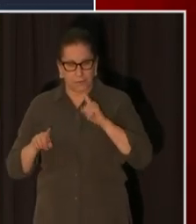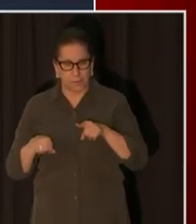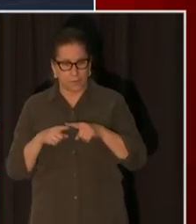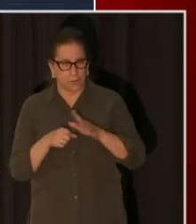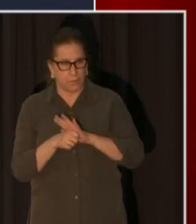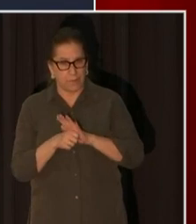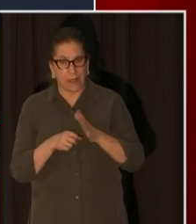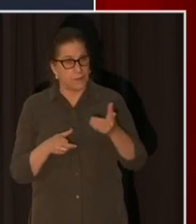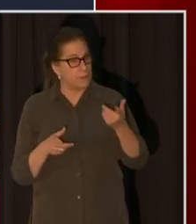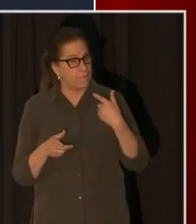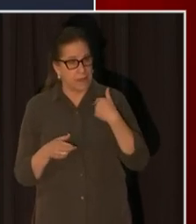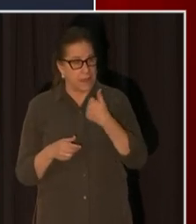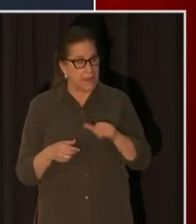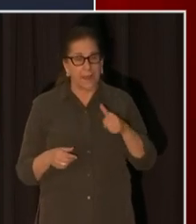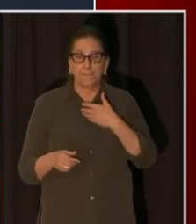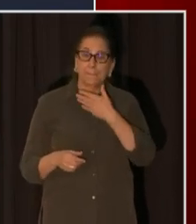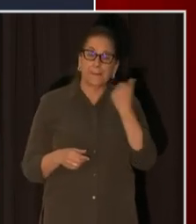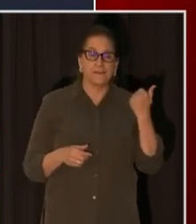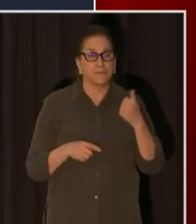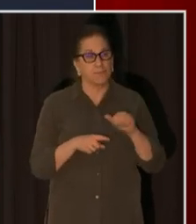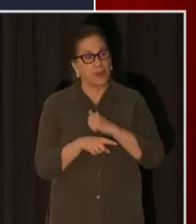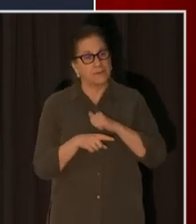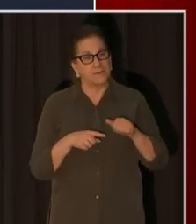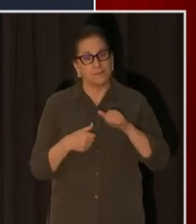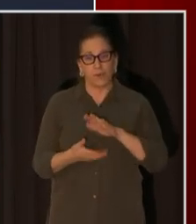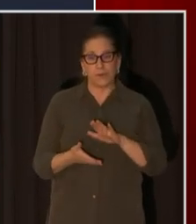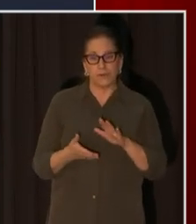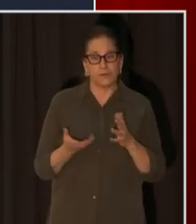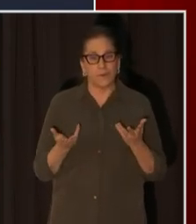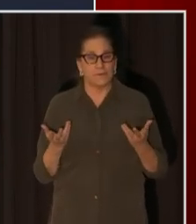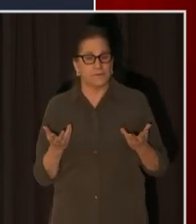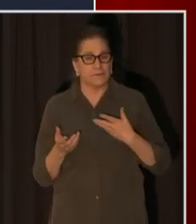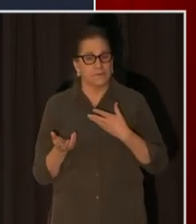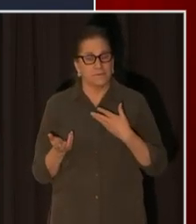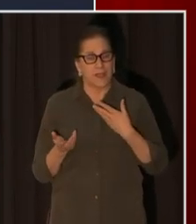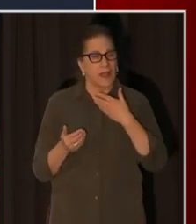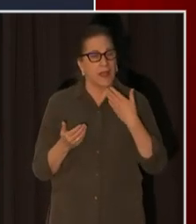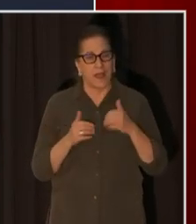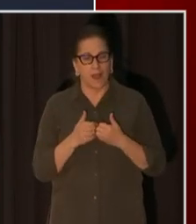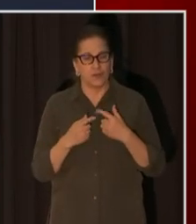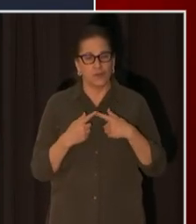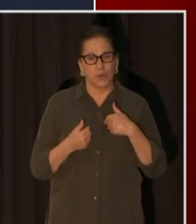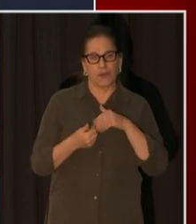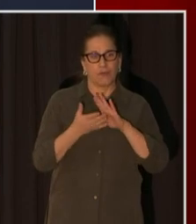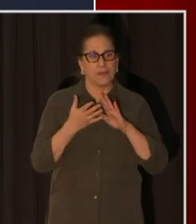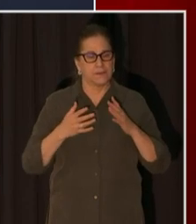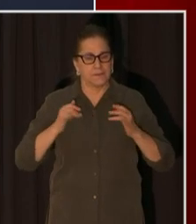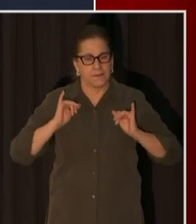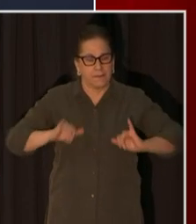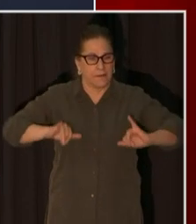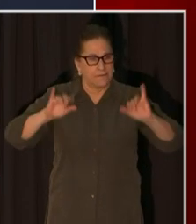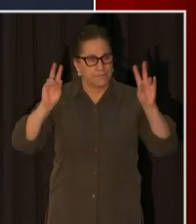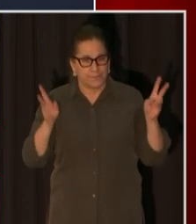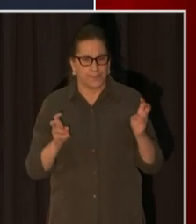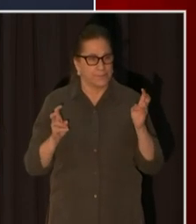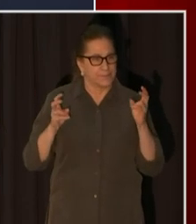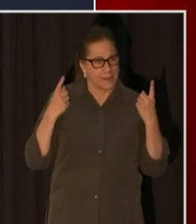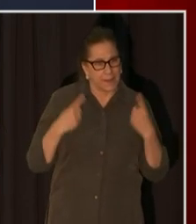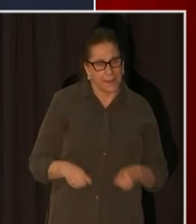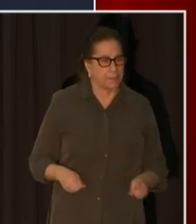segment of the U.S. population, Black and brown Americans. Thank you. Thank you, Dr. Perry, for that